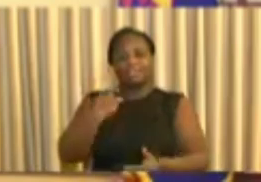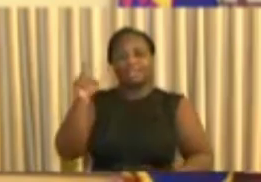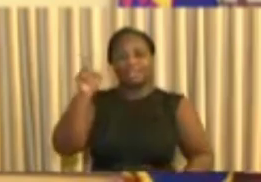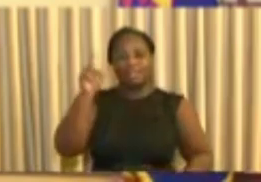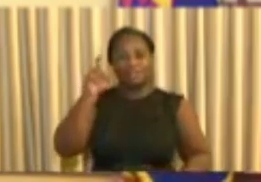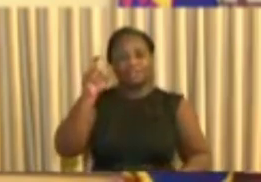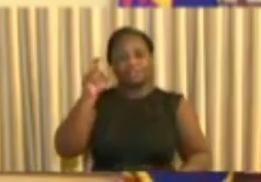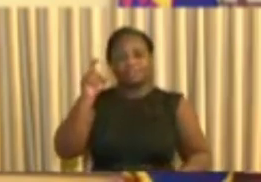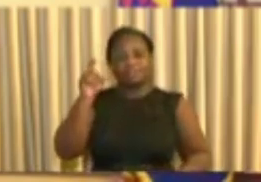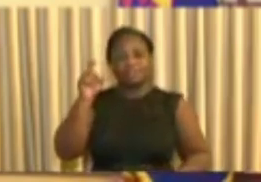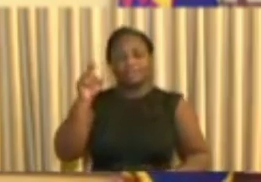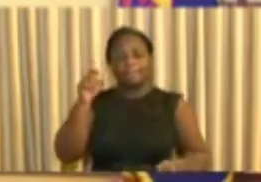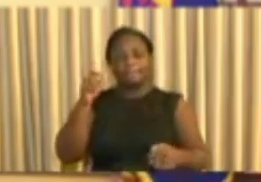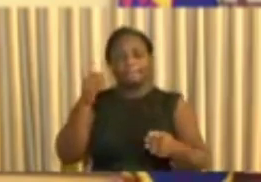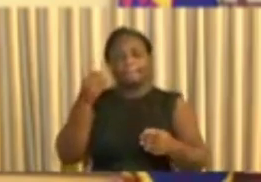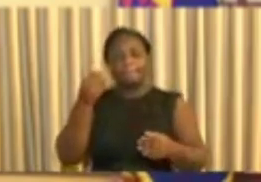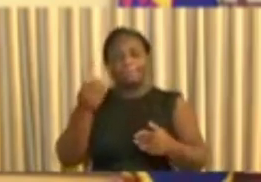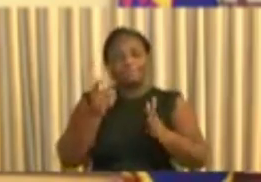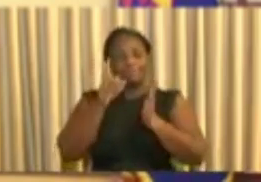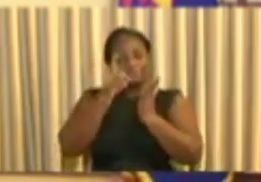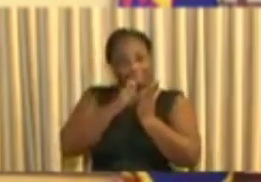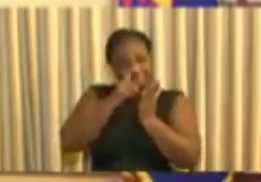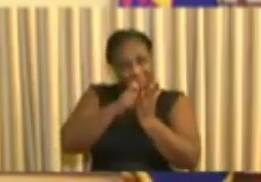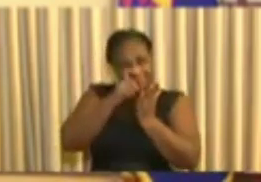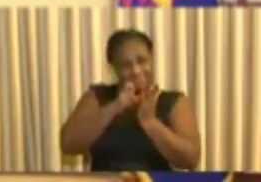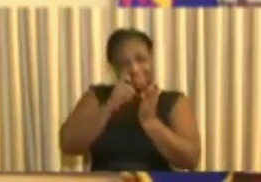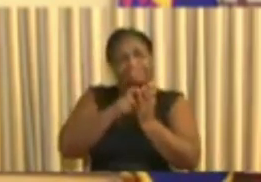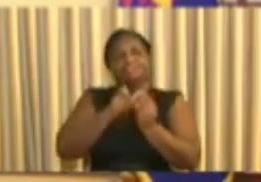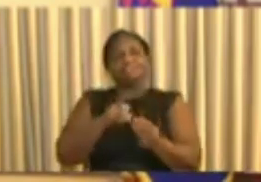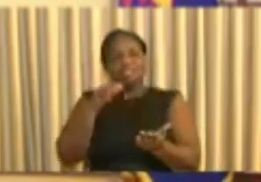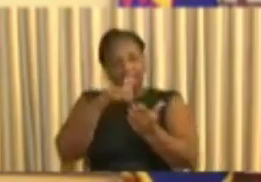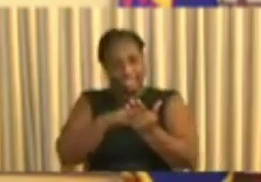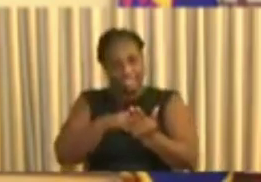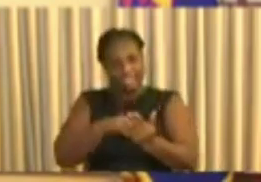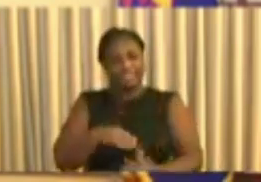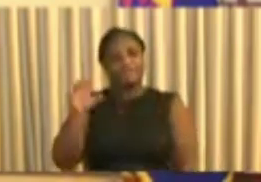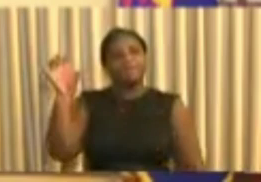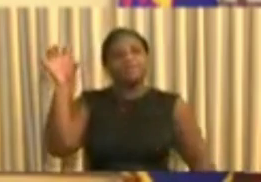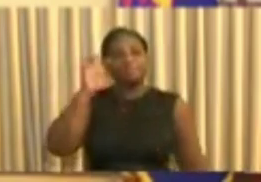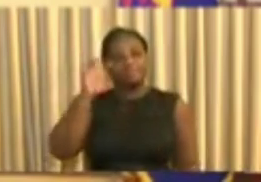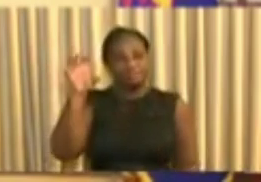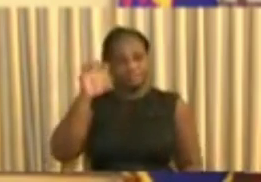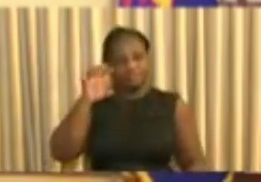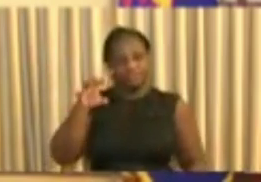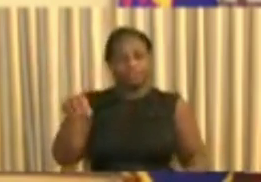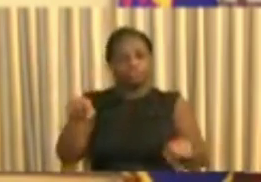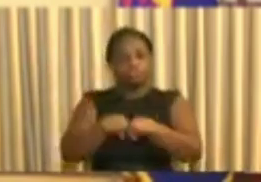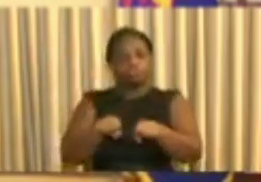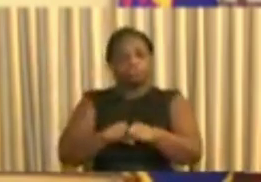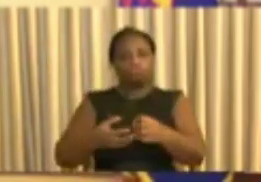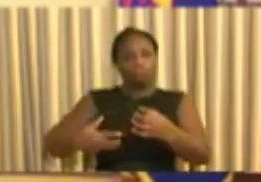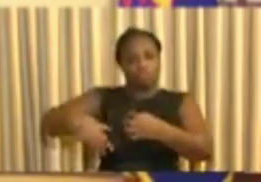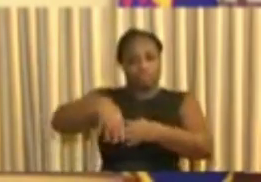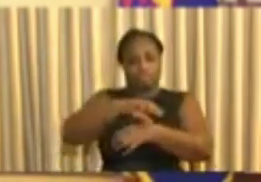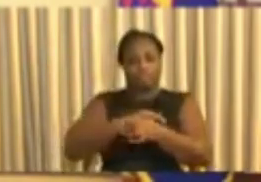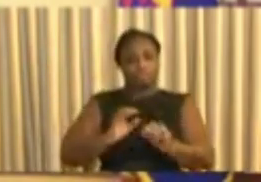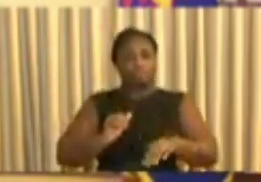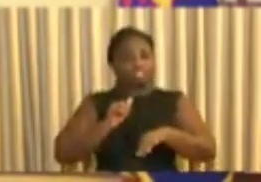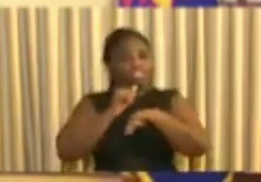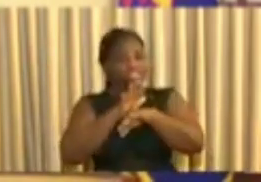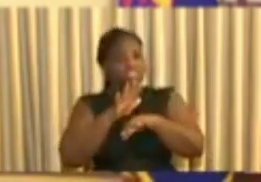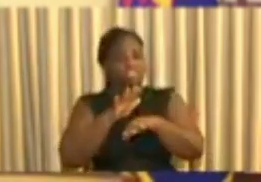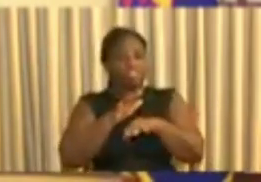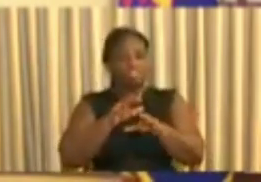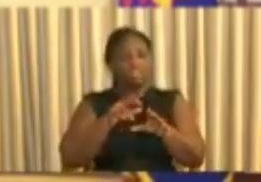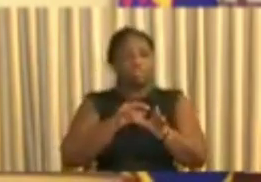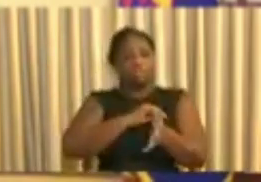10,100 milliliter pieces of hand sanitizers, and 500 shoe covers have been sent to the